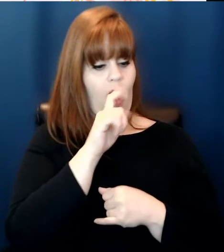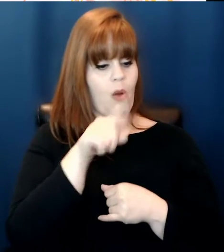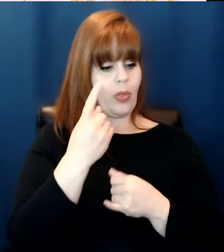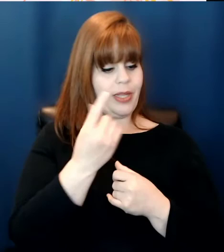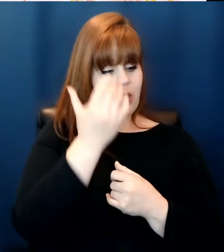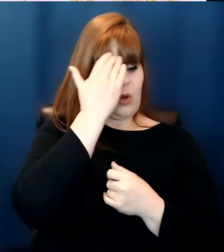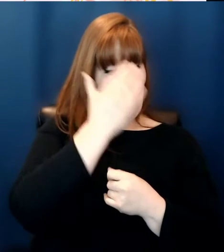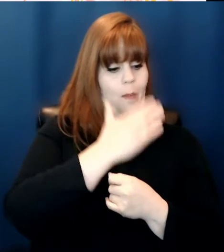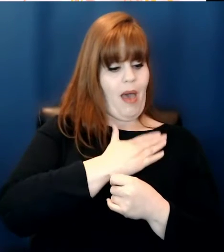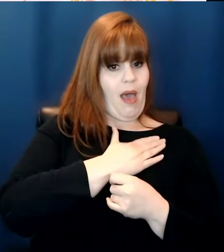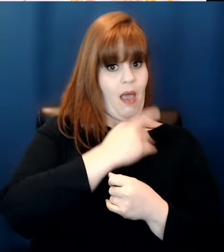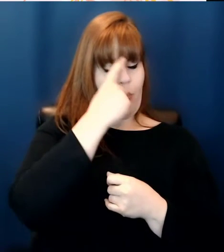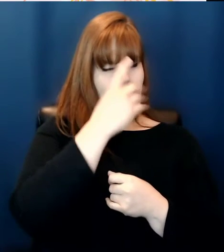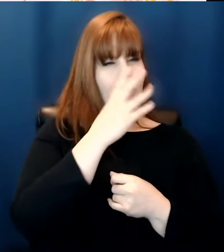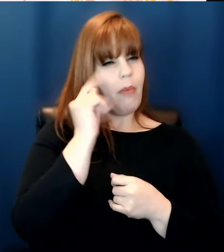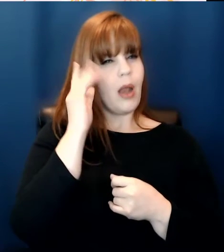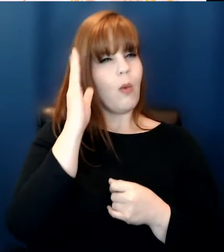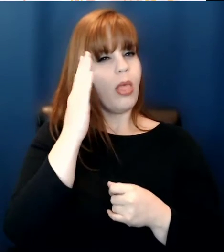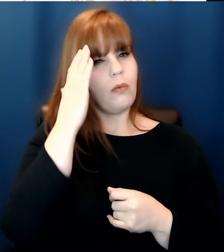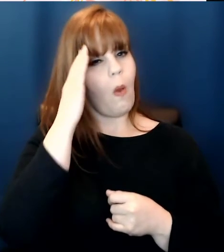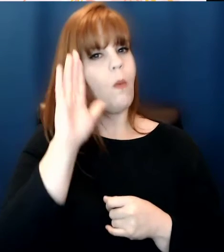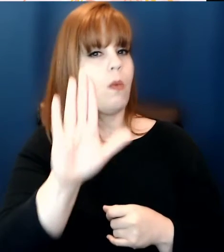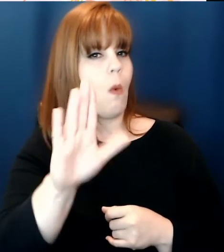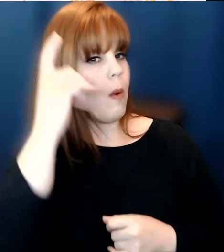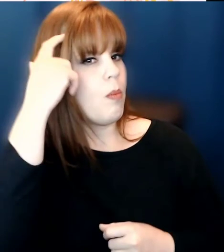my brain, but it'll know your brain as well.